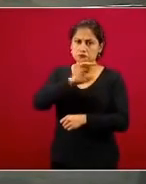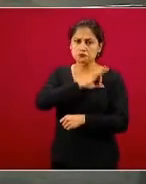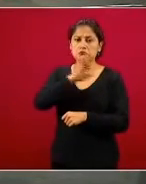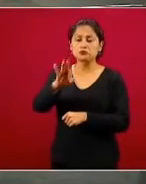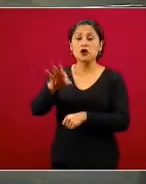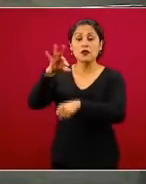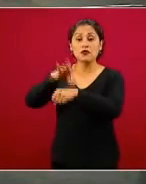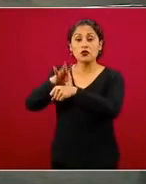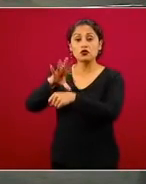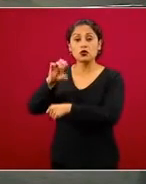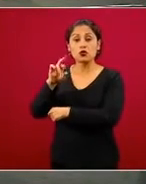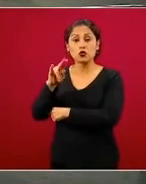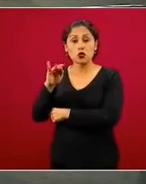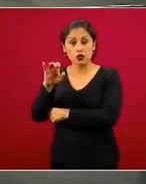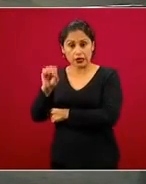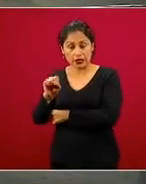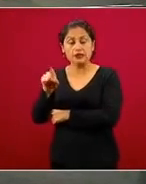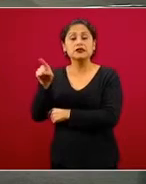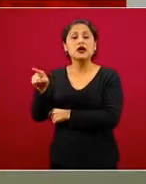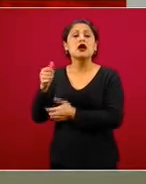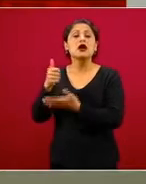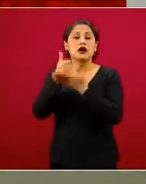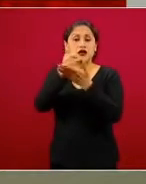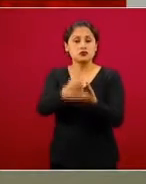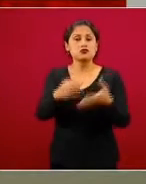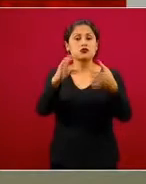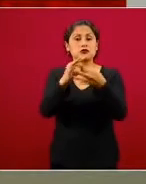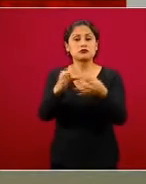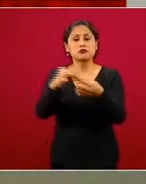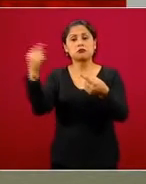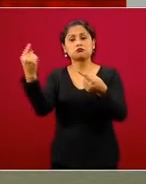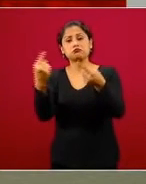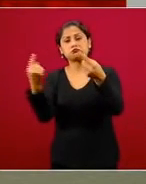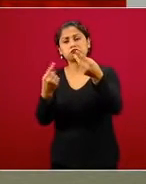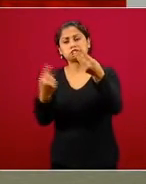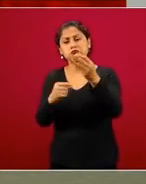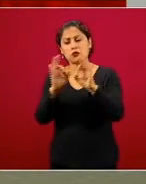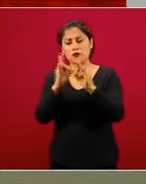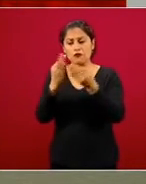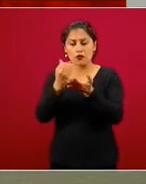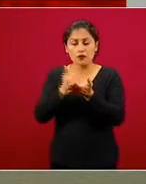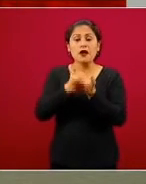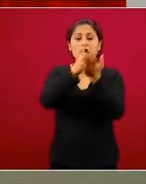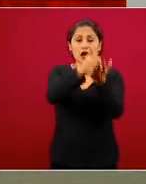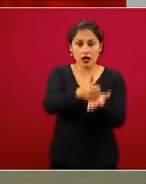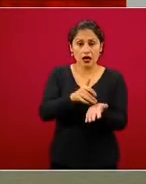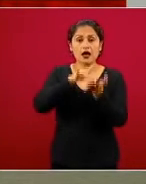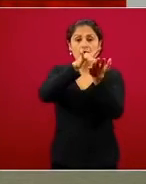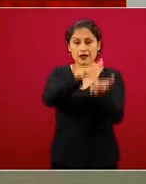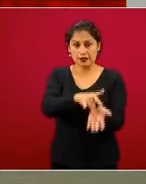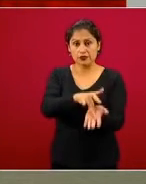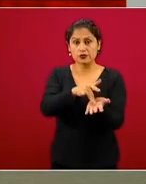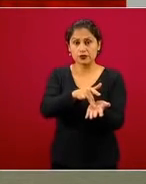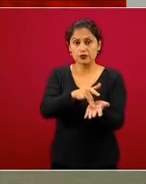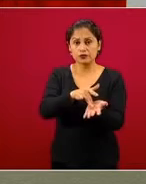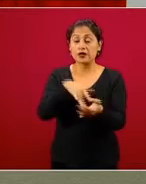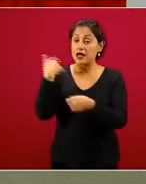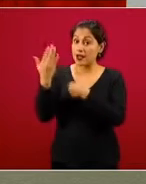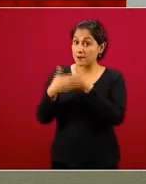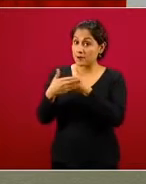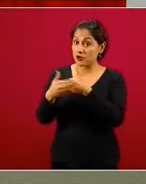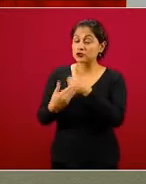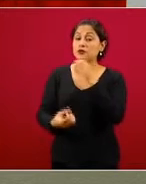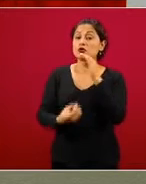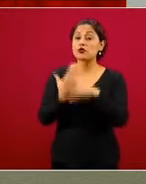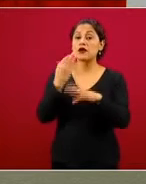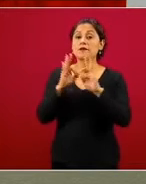to find the specific number, call 911. If you don't know what to do, if you don't know who to call